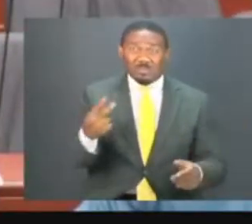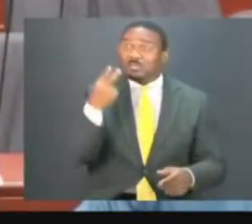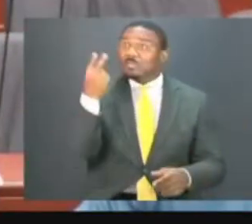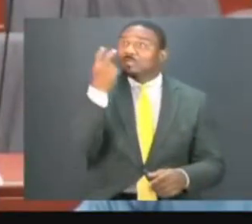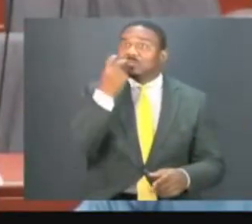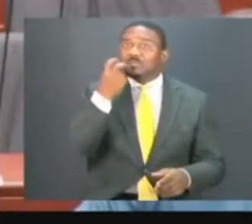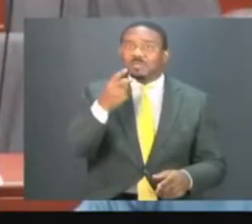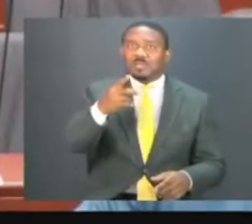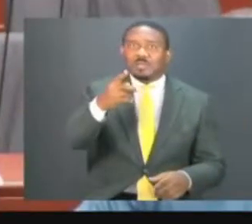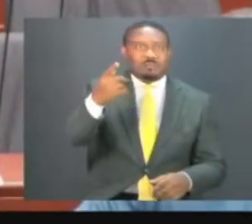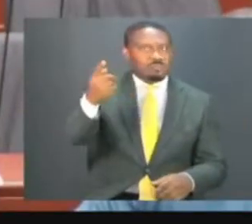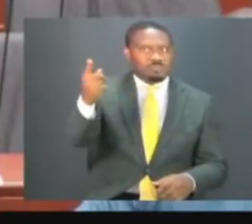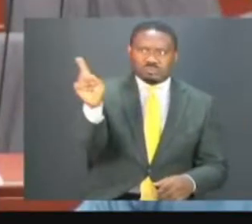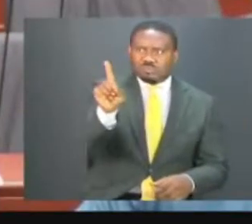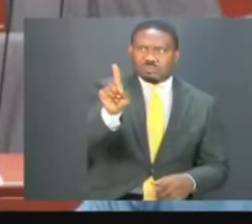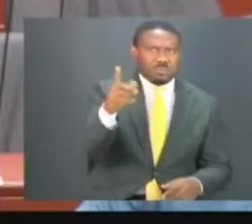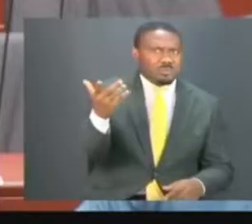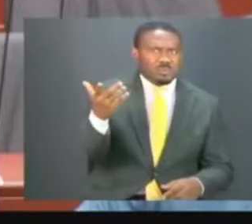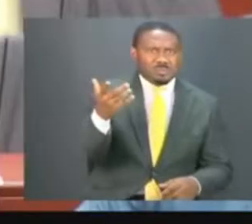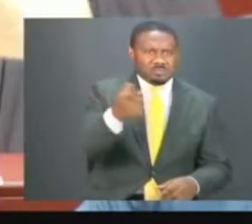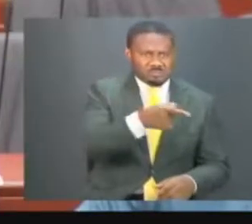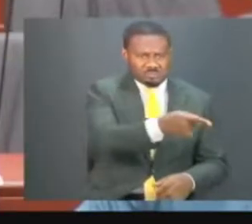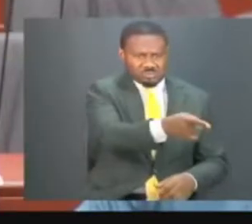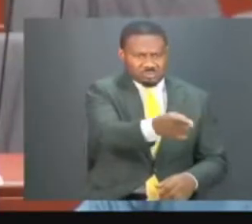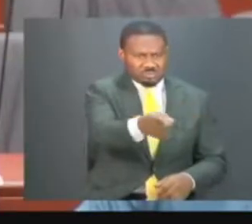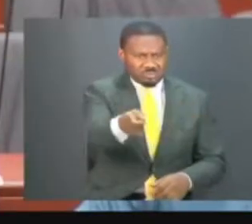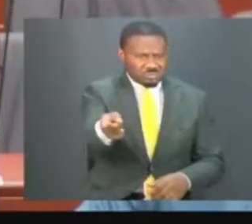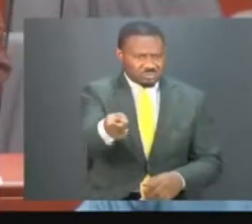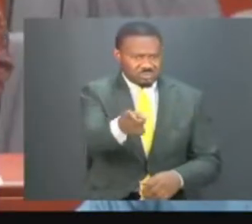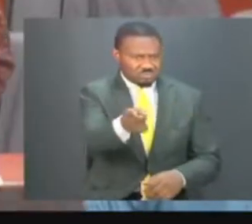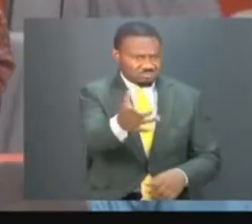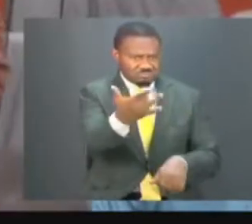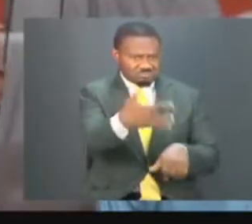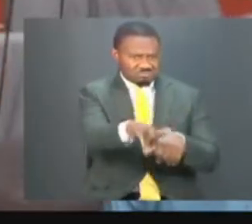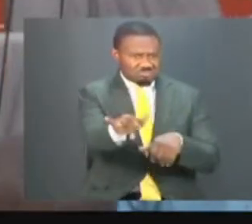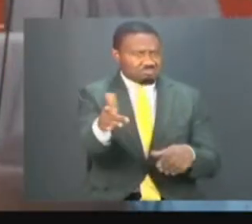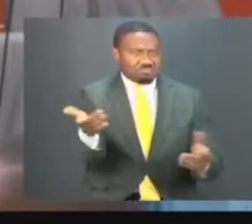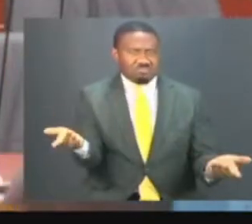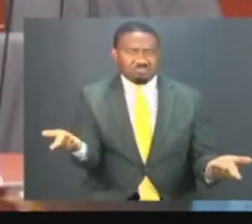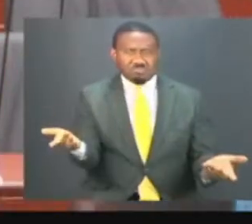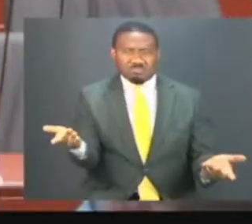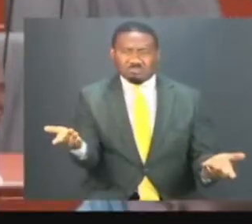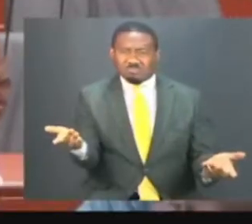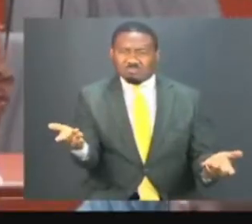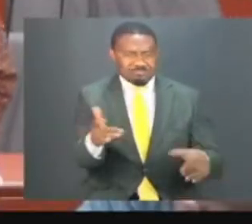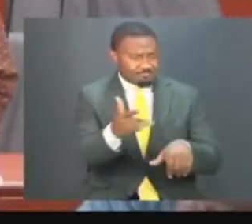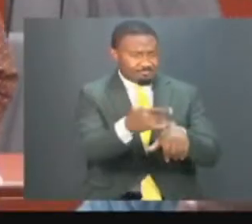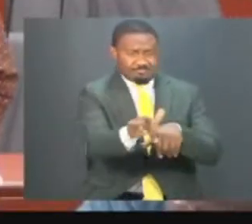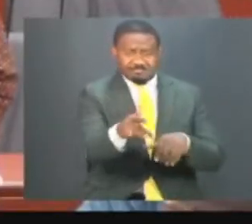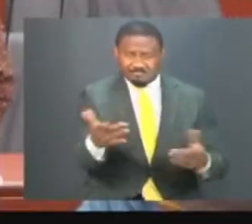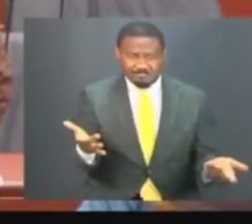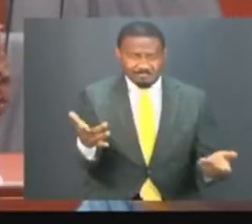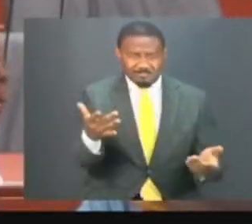of you, the front bench, none of you was here. 5 of you, none of you was here. What are you taking Ghanaians